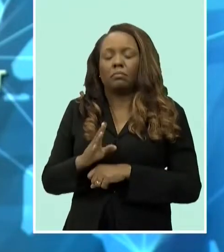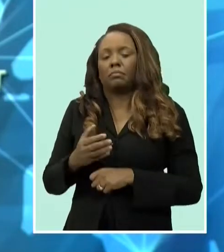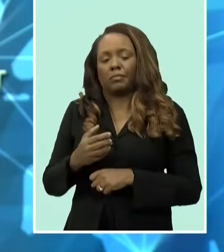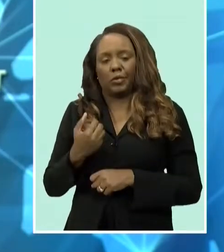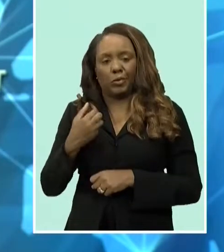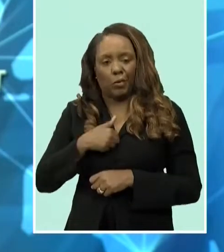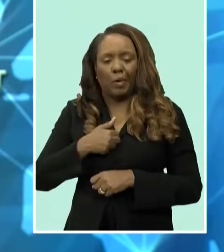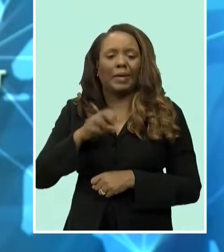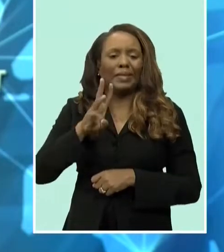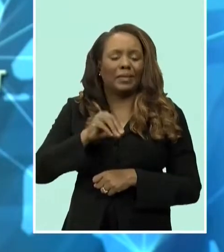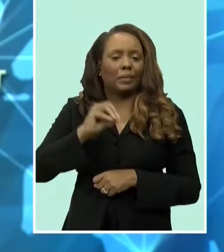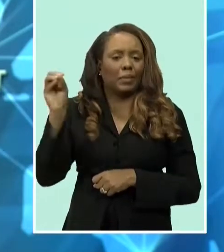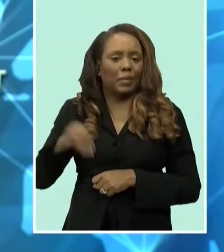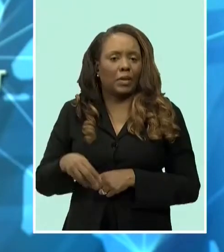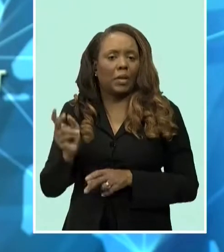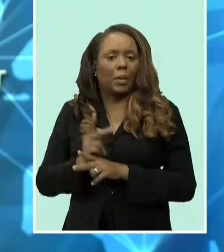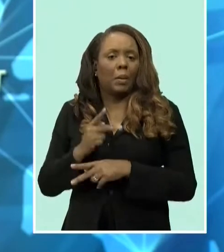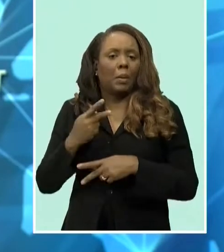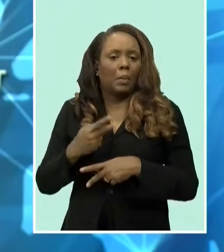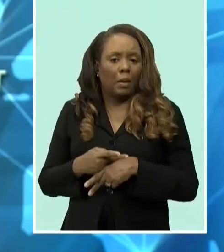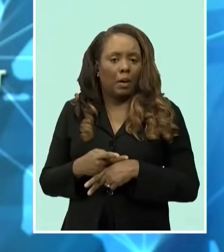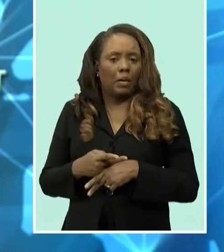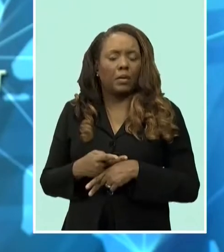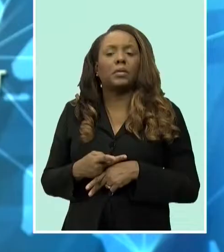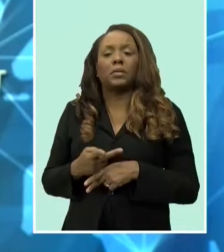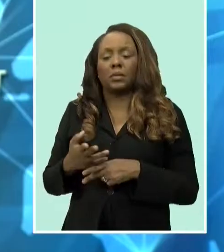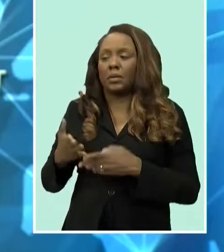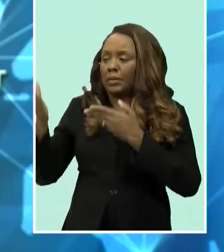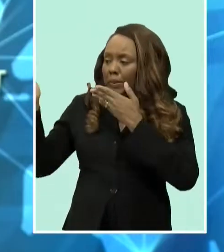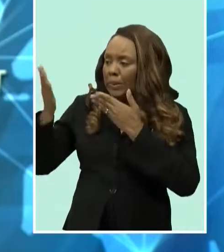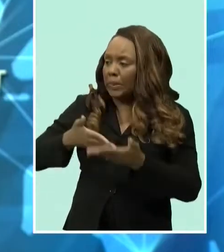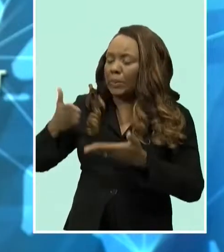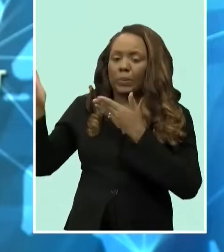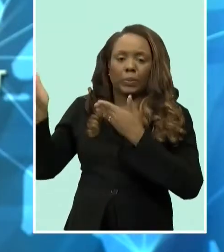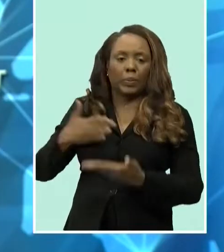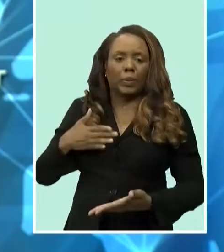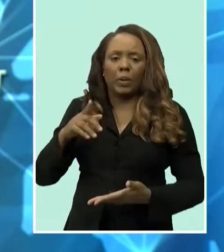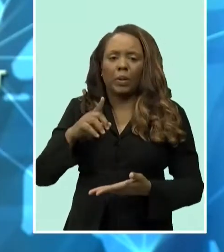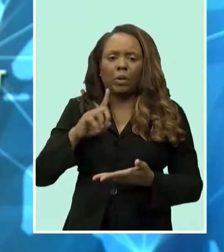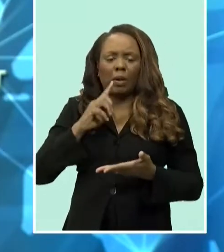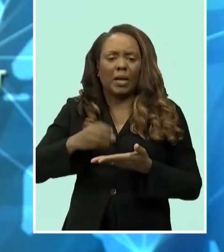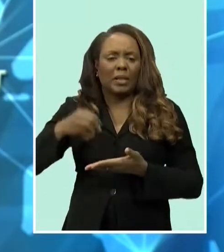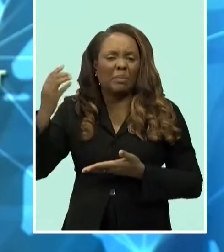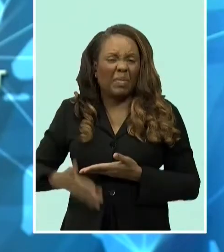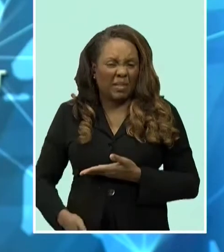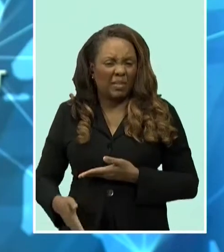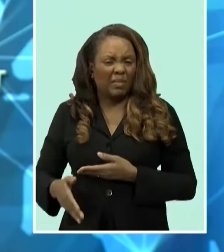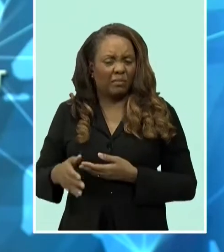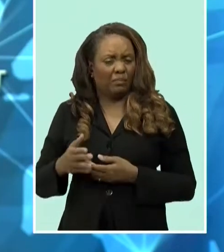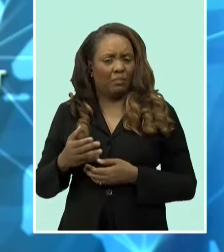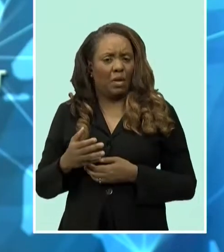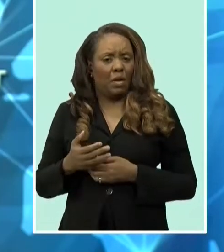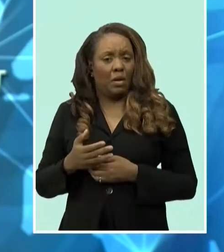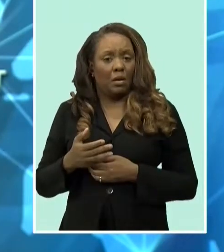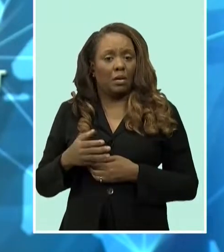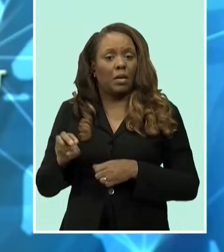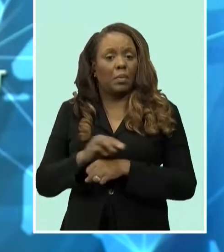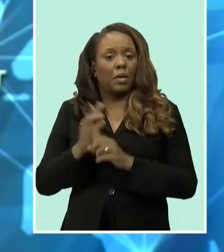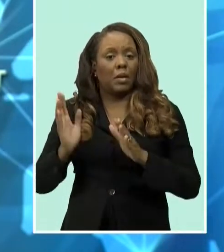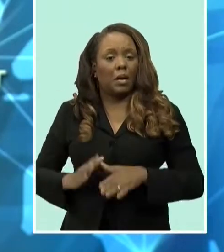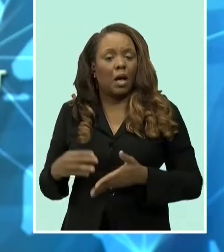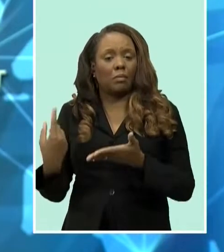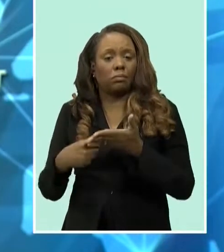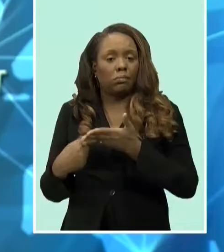via value chain products, including processed items and condiments. Minister Ware was among the panel for a discussion on improving